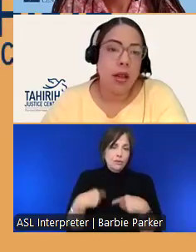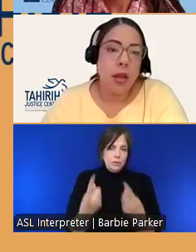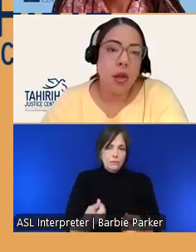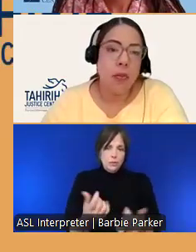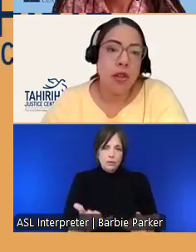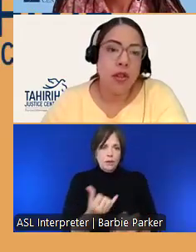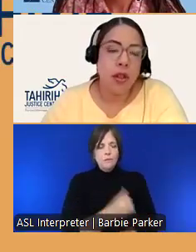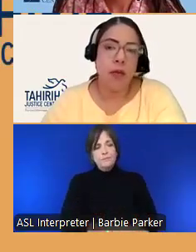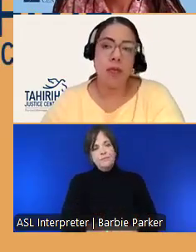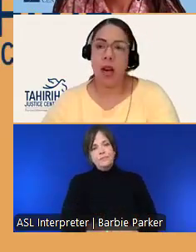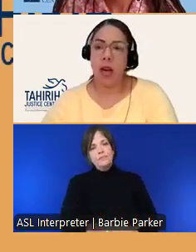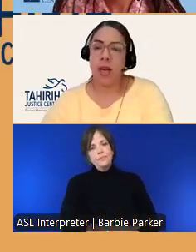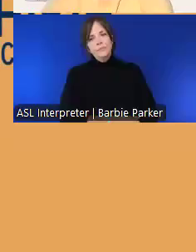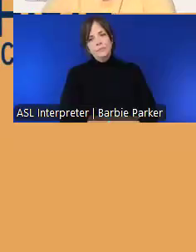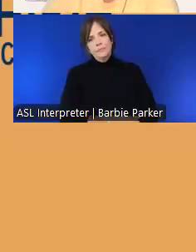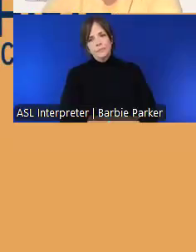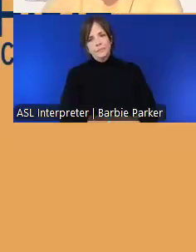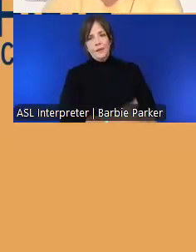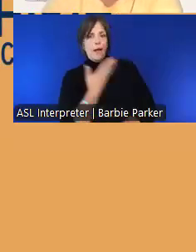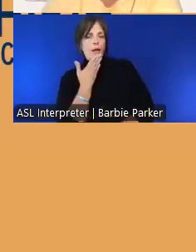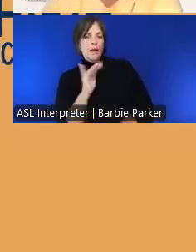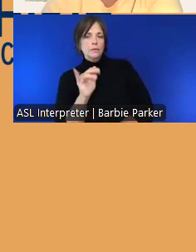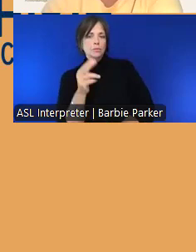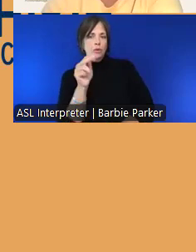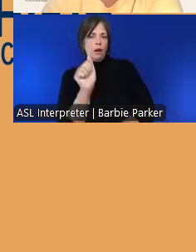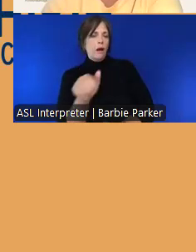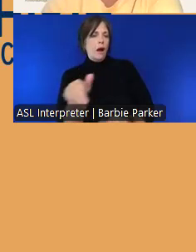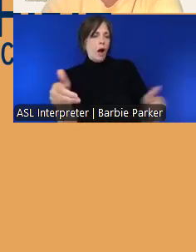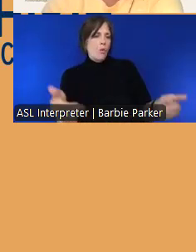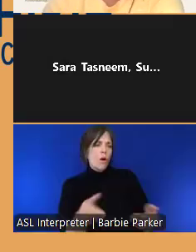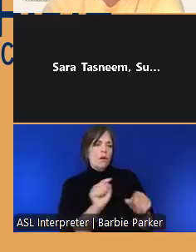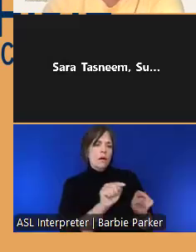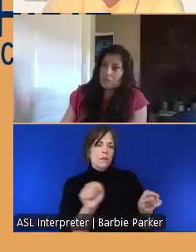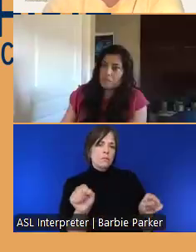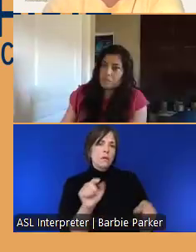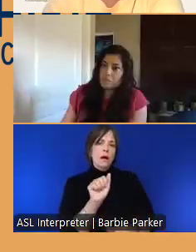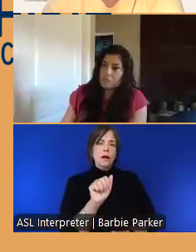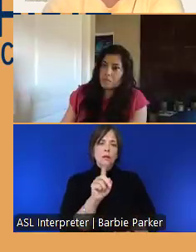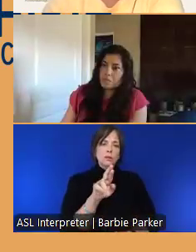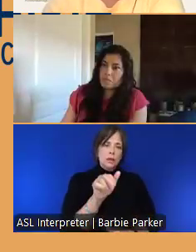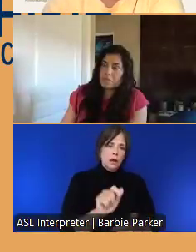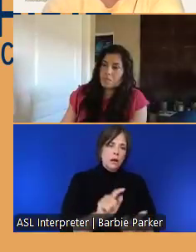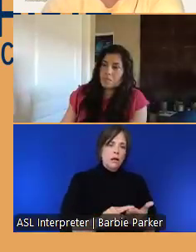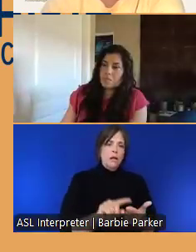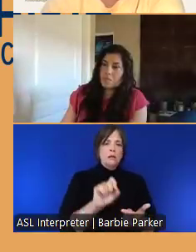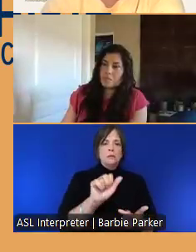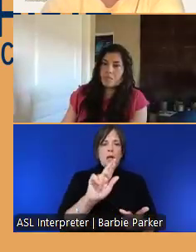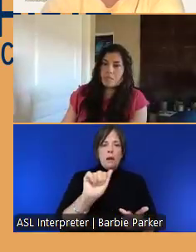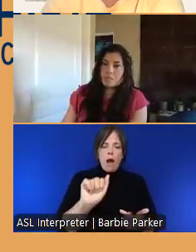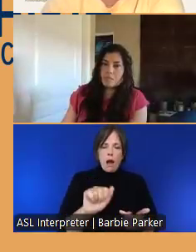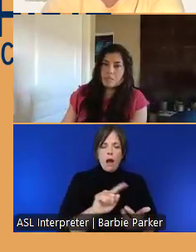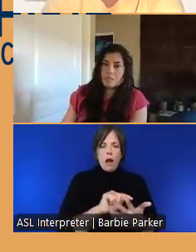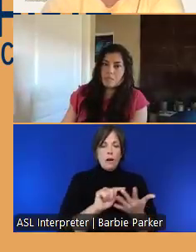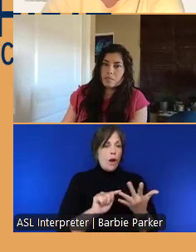Yeah, thank you so much, Brianna, and I welcome my colleagues, Adriana and Sara, to join. If there's anything you'd